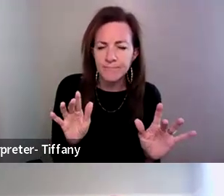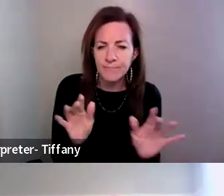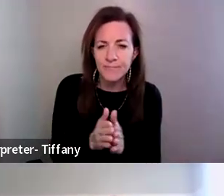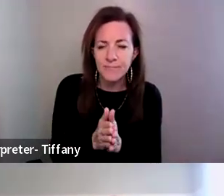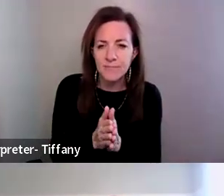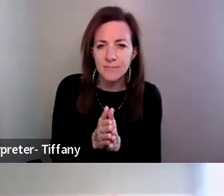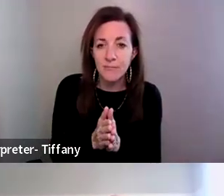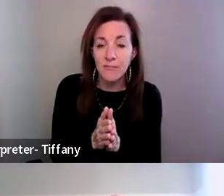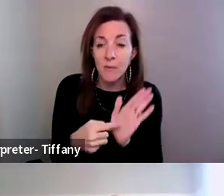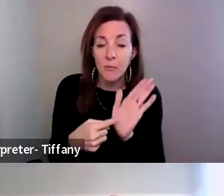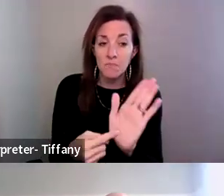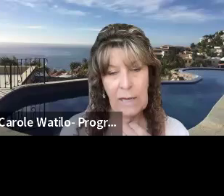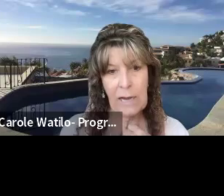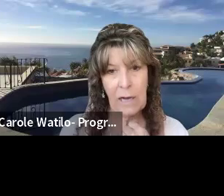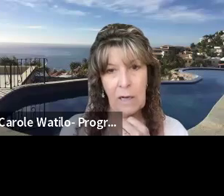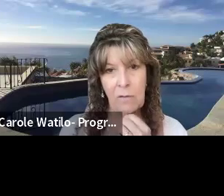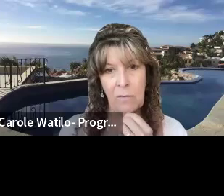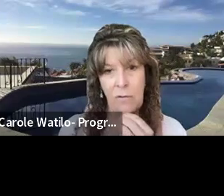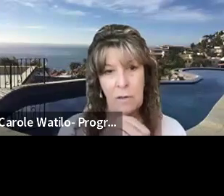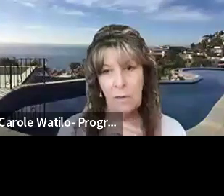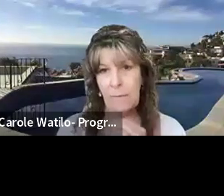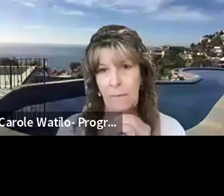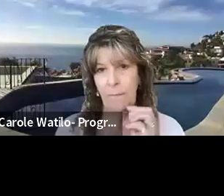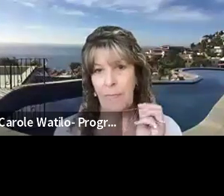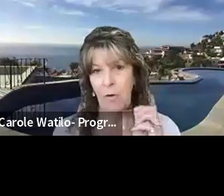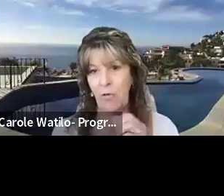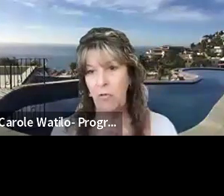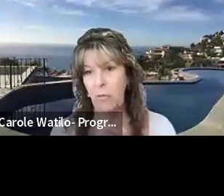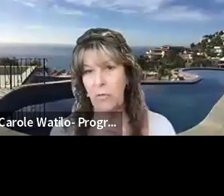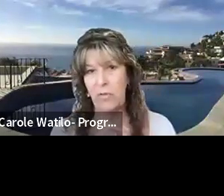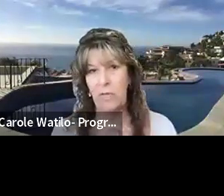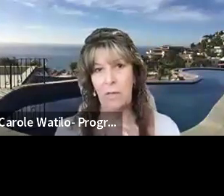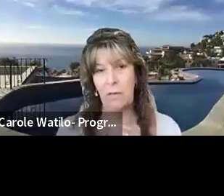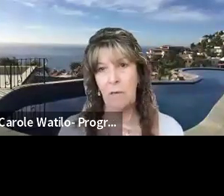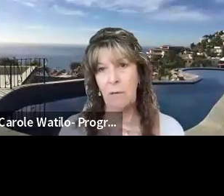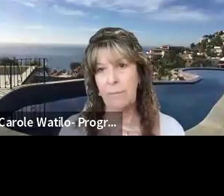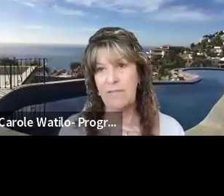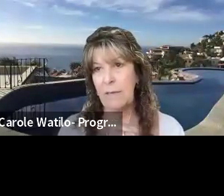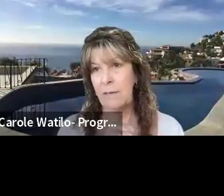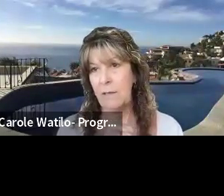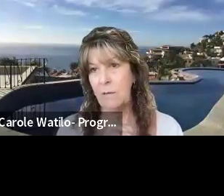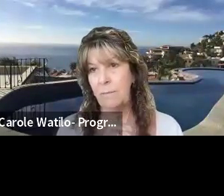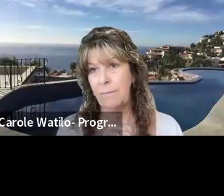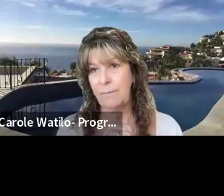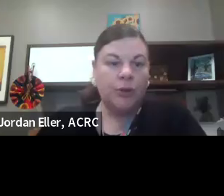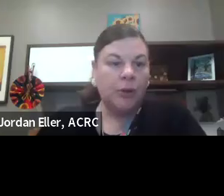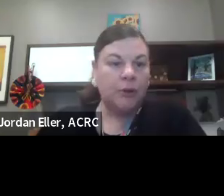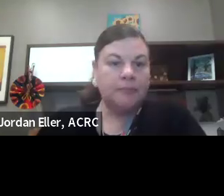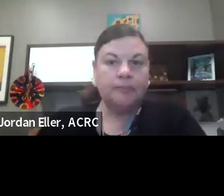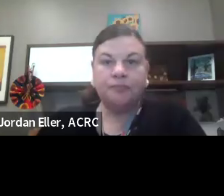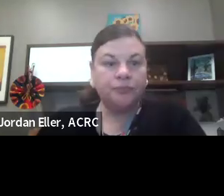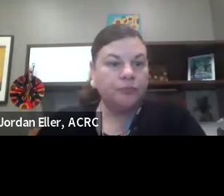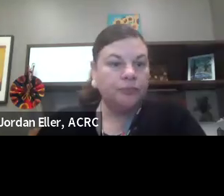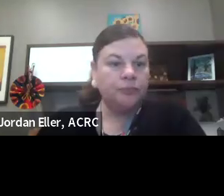share a website that we have. Are you seeing a website now? We sure